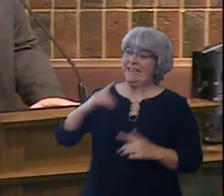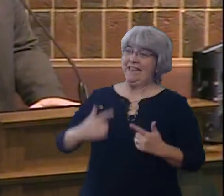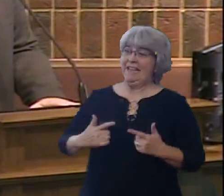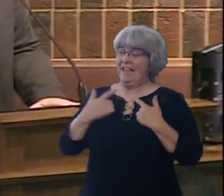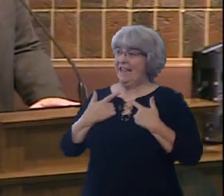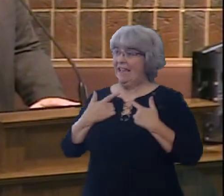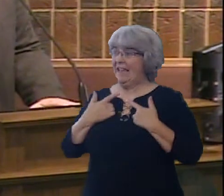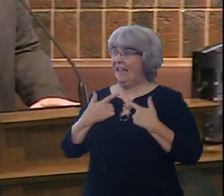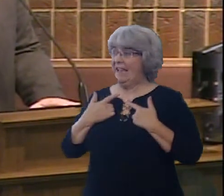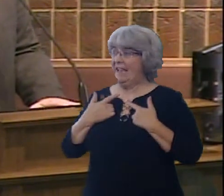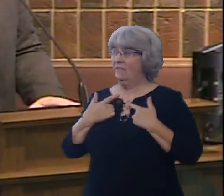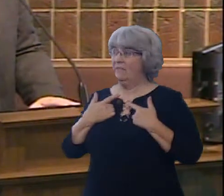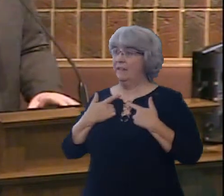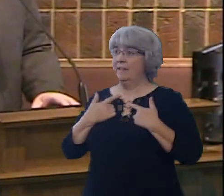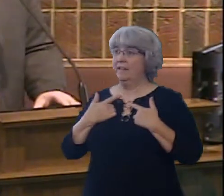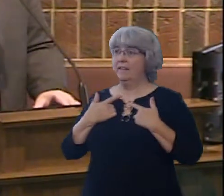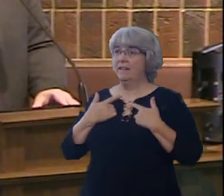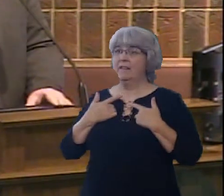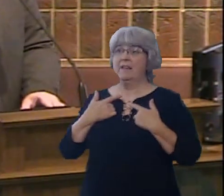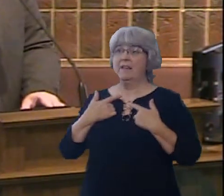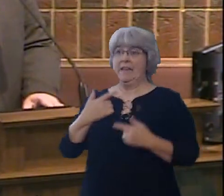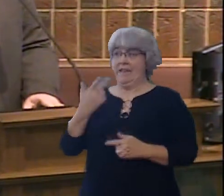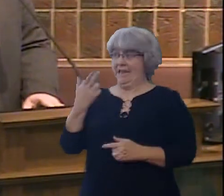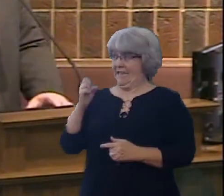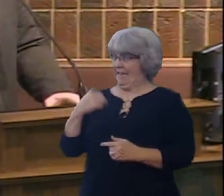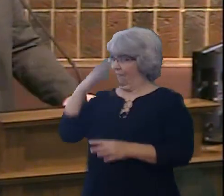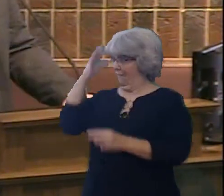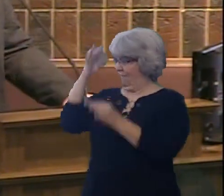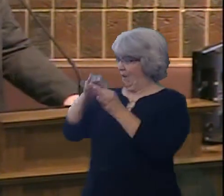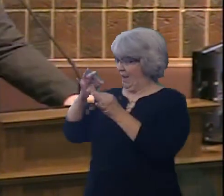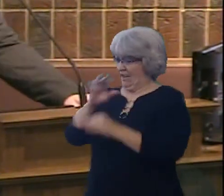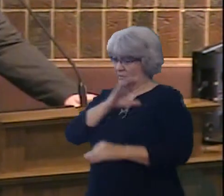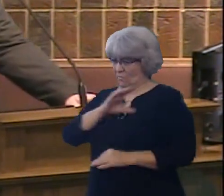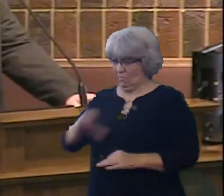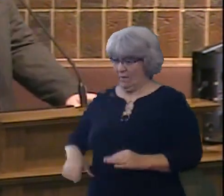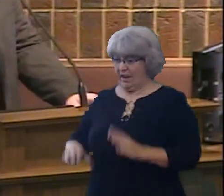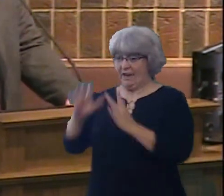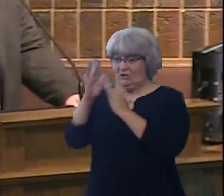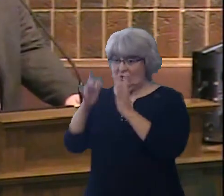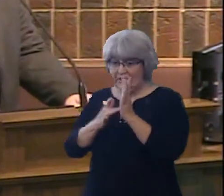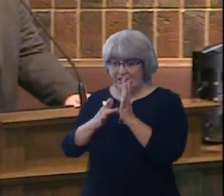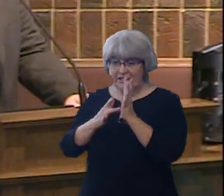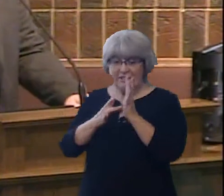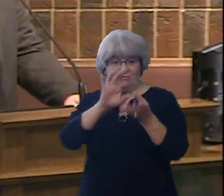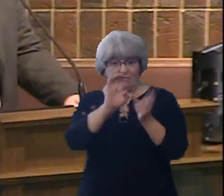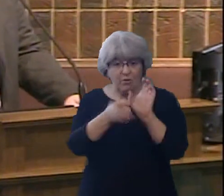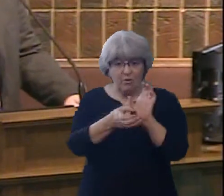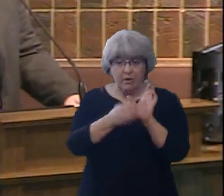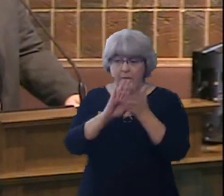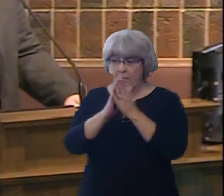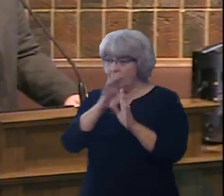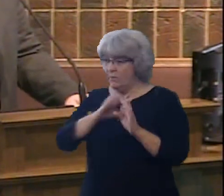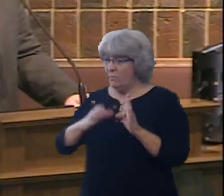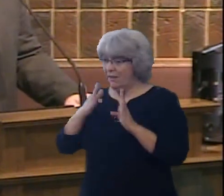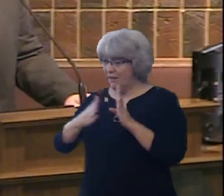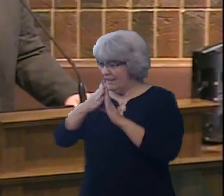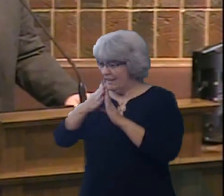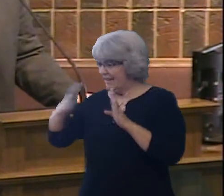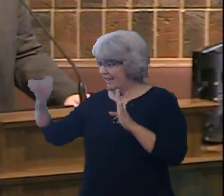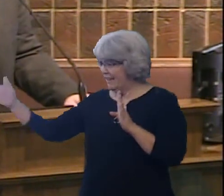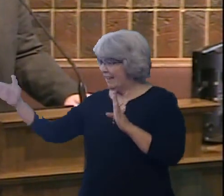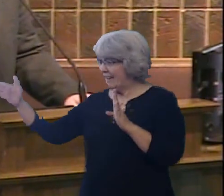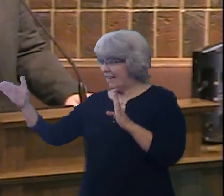were given to him by his faith in Jesus Christ, by his conversion to being a Christian, there would be no reason to rejoice without